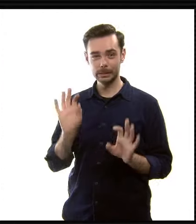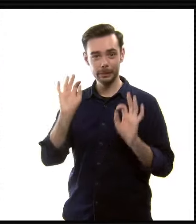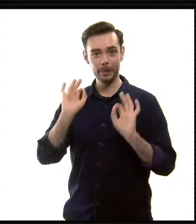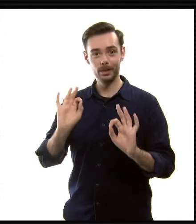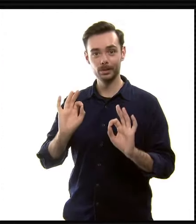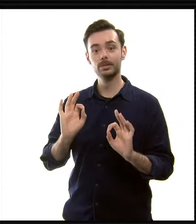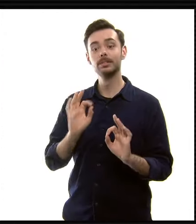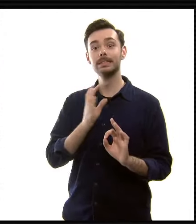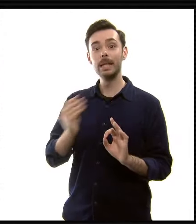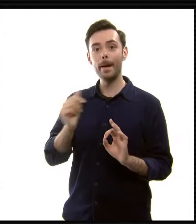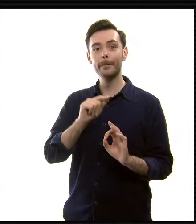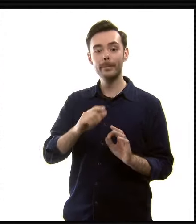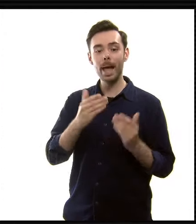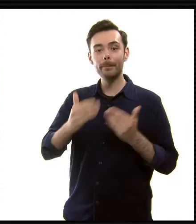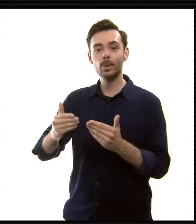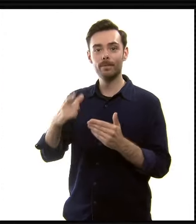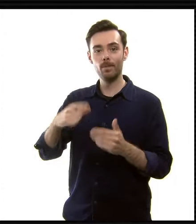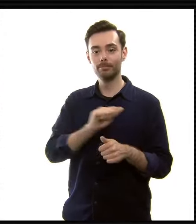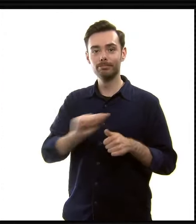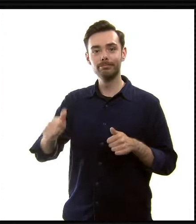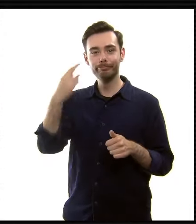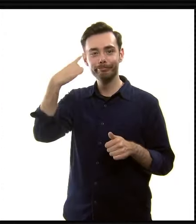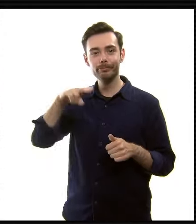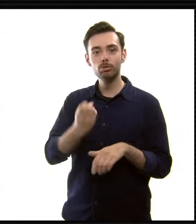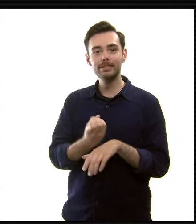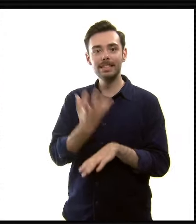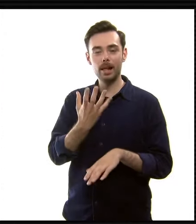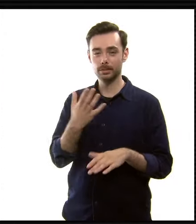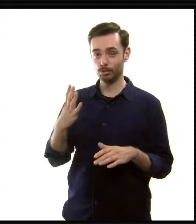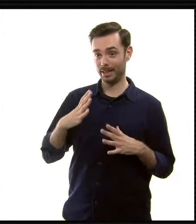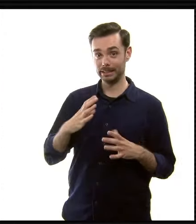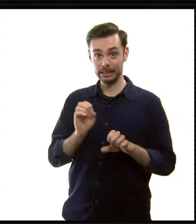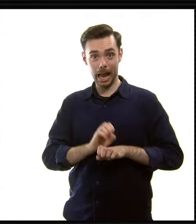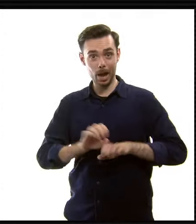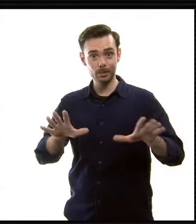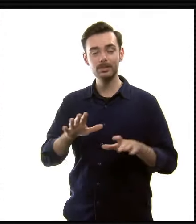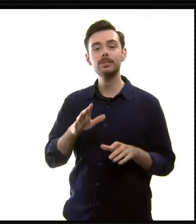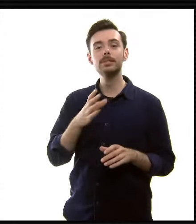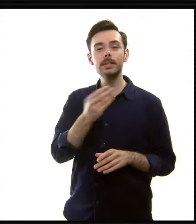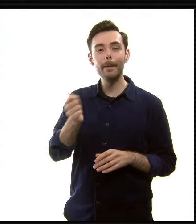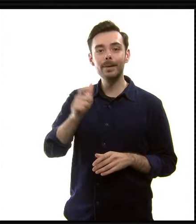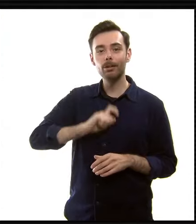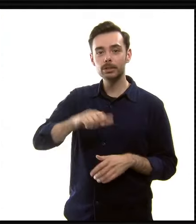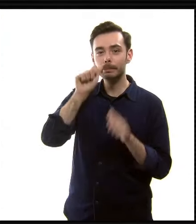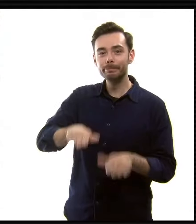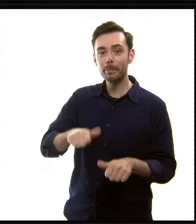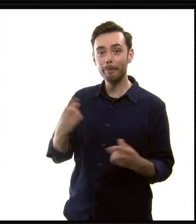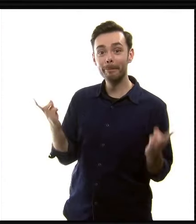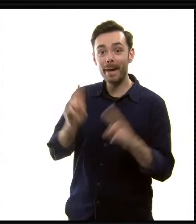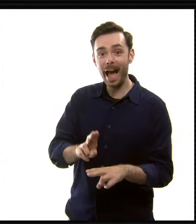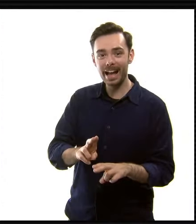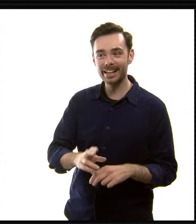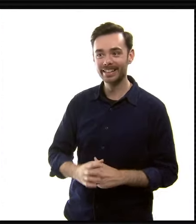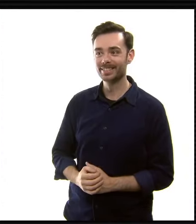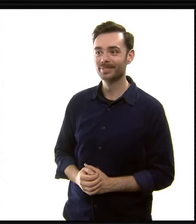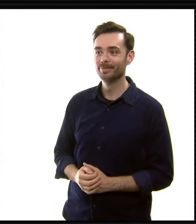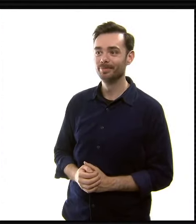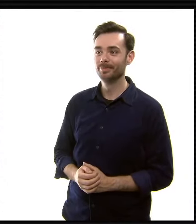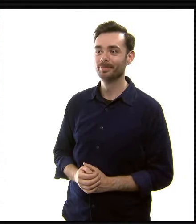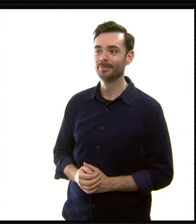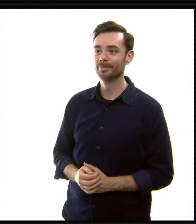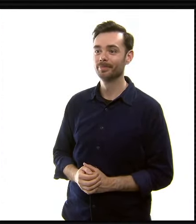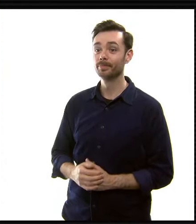new season Crystalized are already out, and you may have seen the return of some of your favorite characters and villains from past years. When we started out